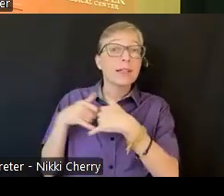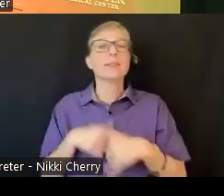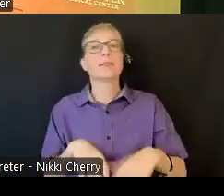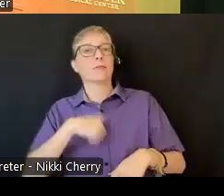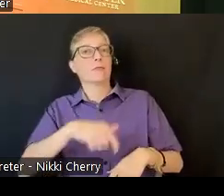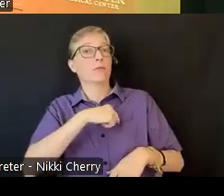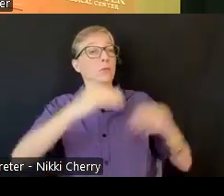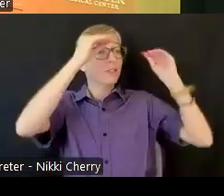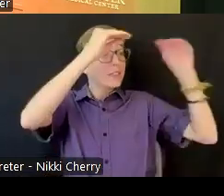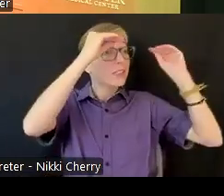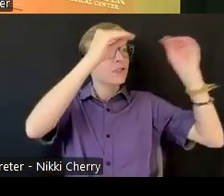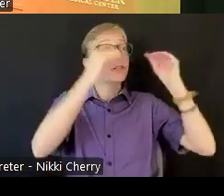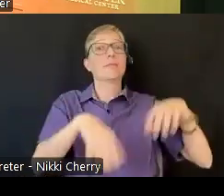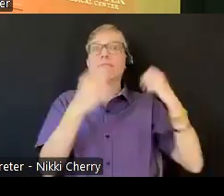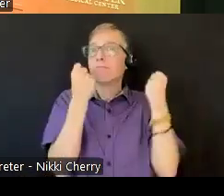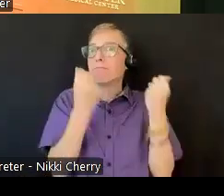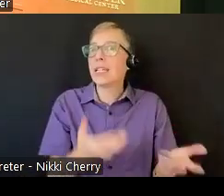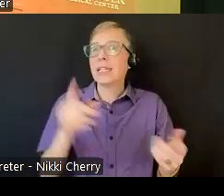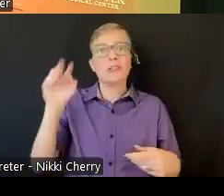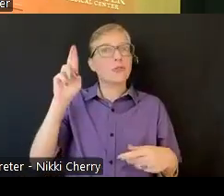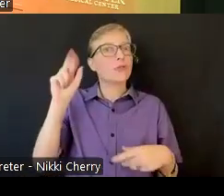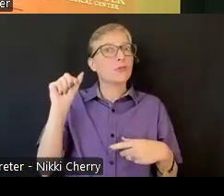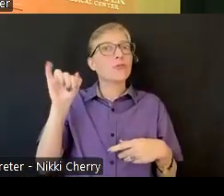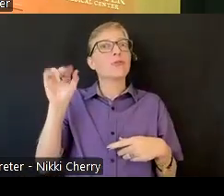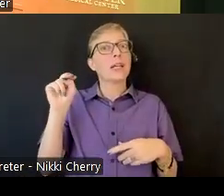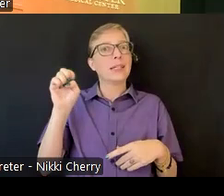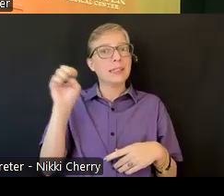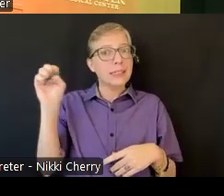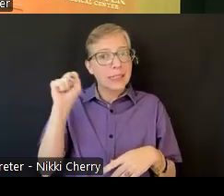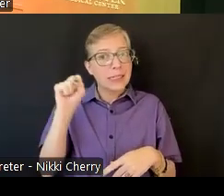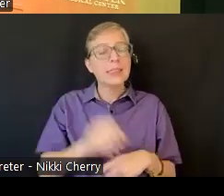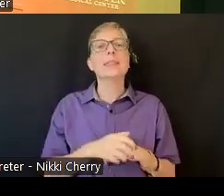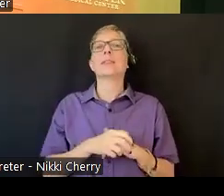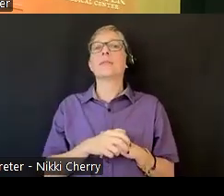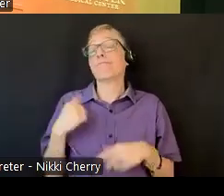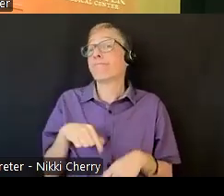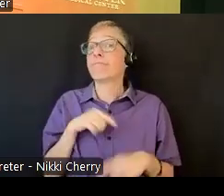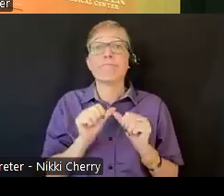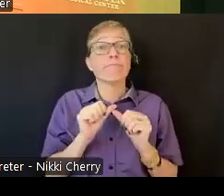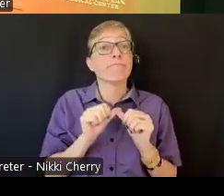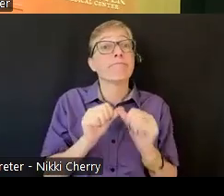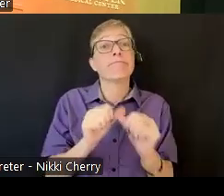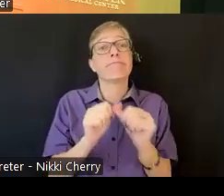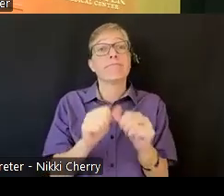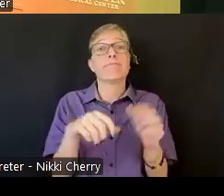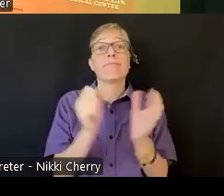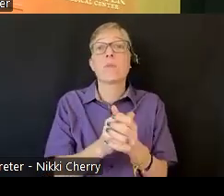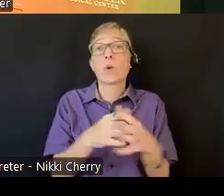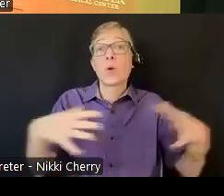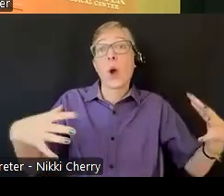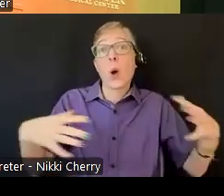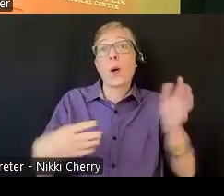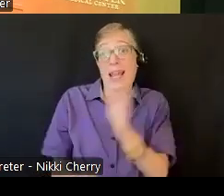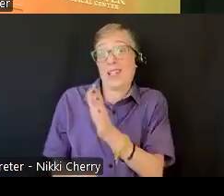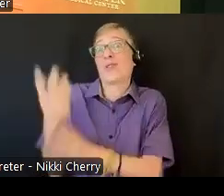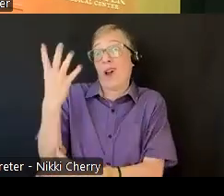of trainees. And we are continuing to grow in all phases. Ambulatory care side,